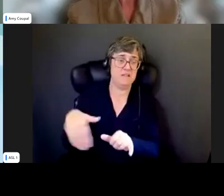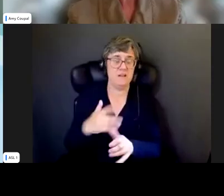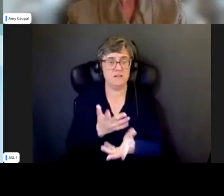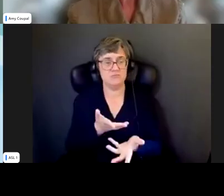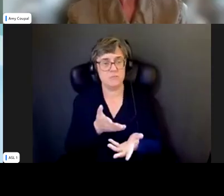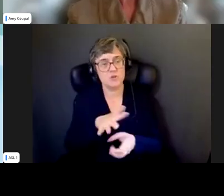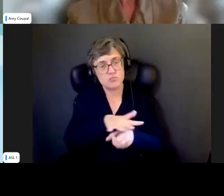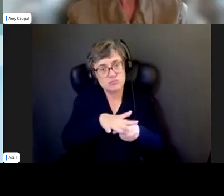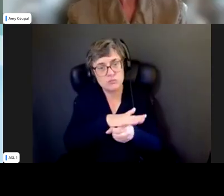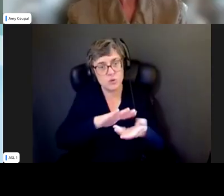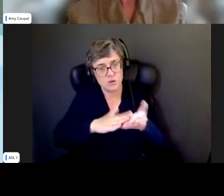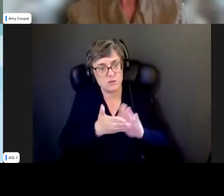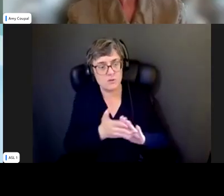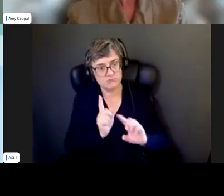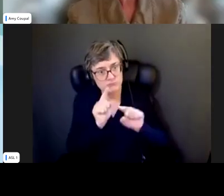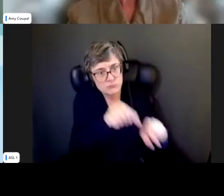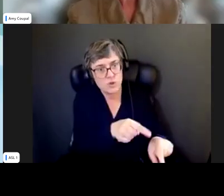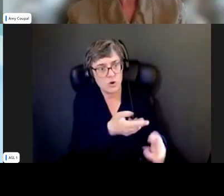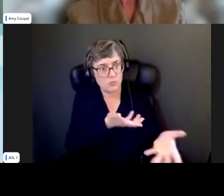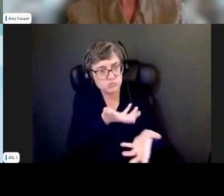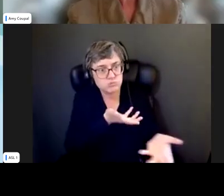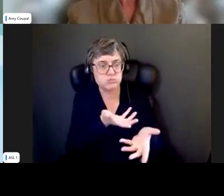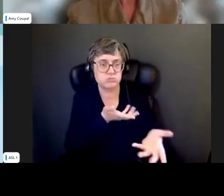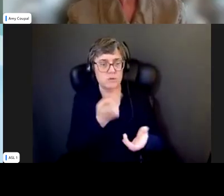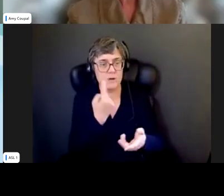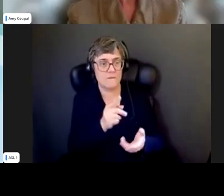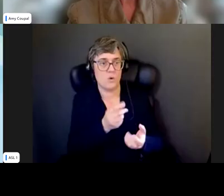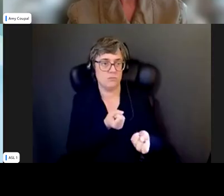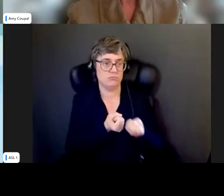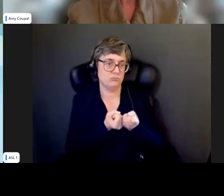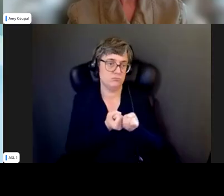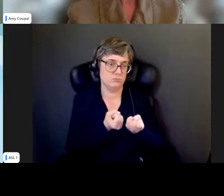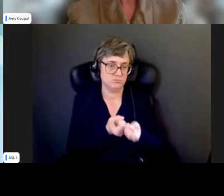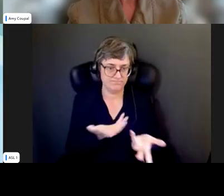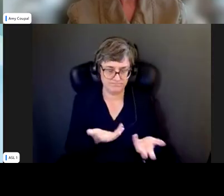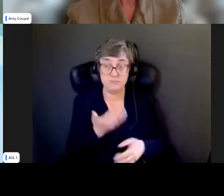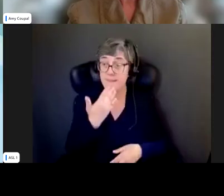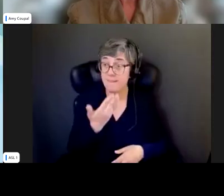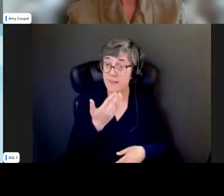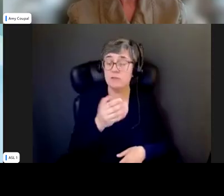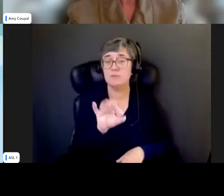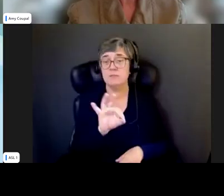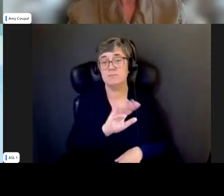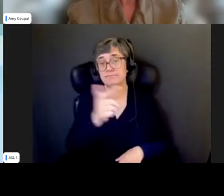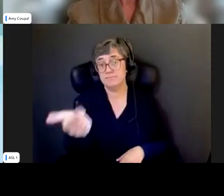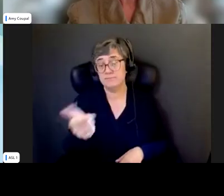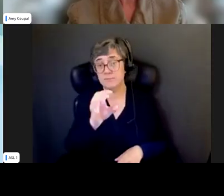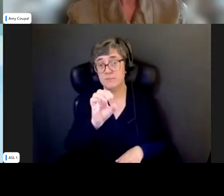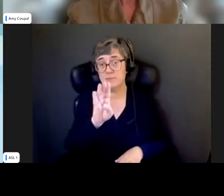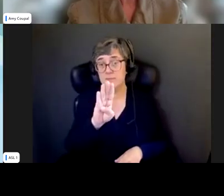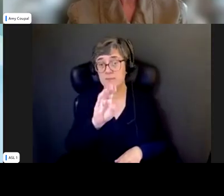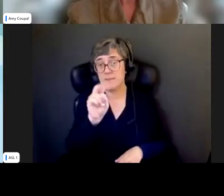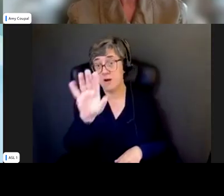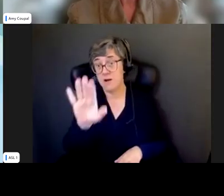Thank you. Bonnie, any further comments from your perspective? Yeah, thanks very much. And again, thanks, Amy,